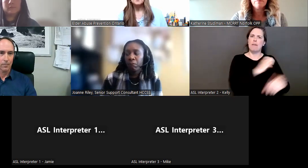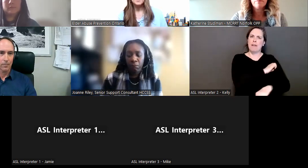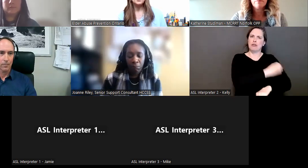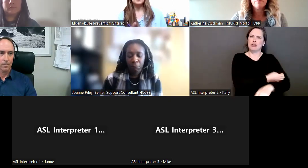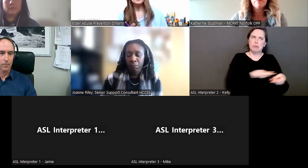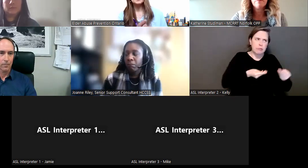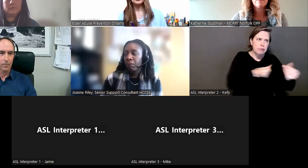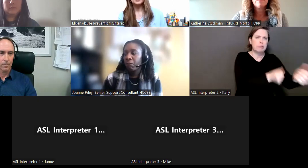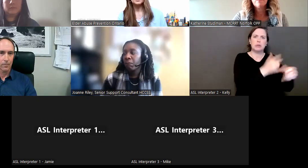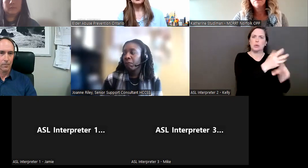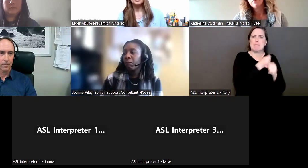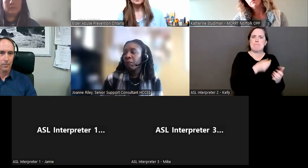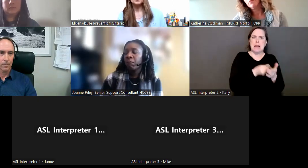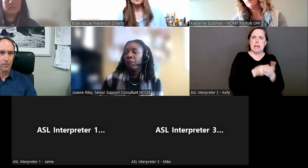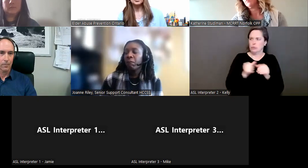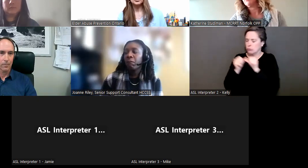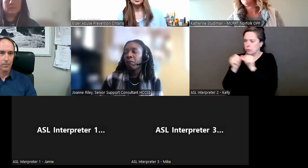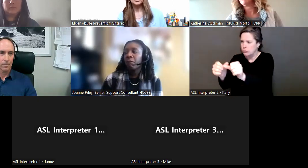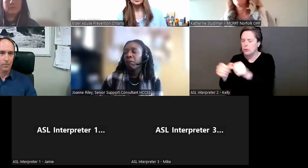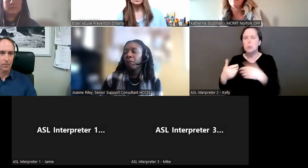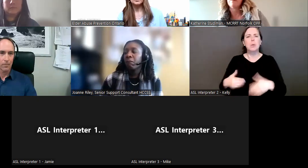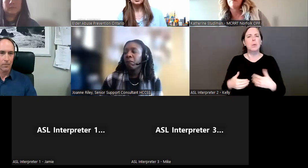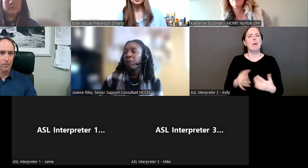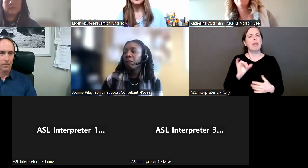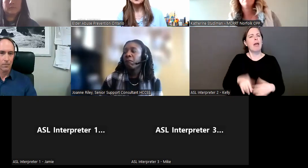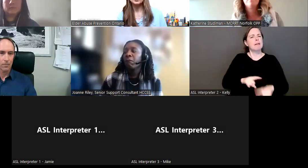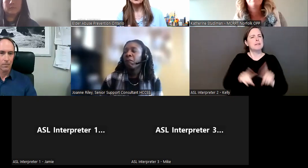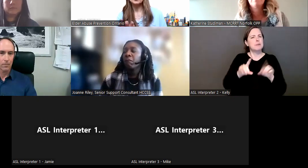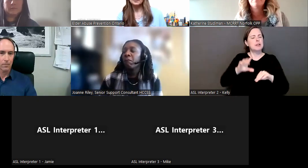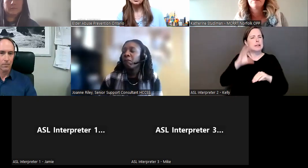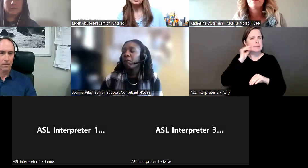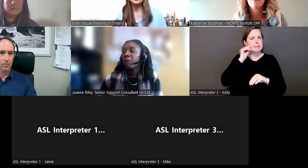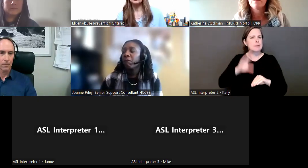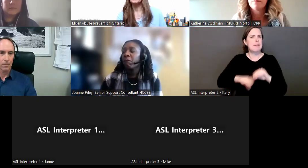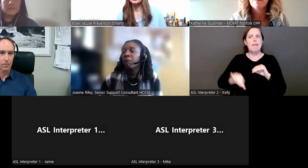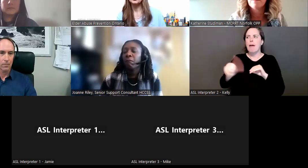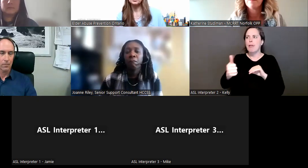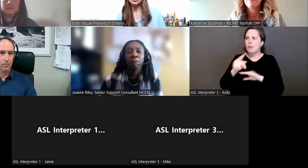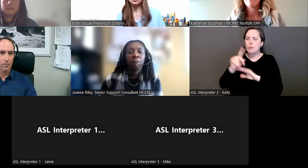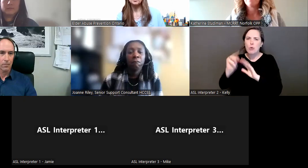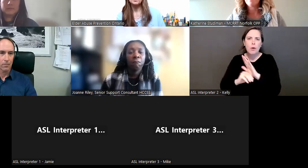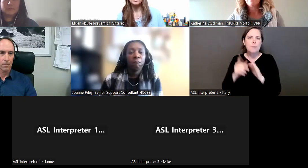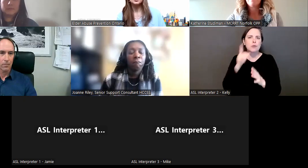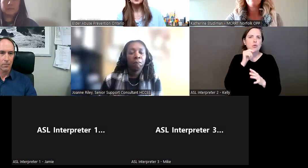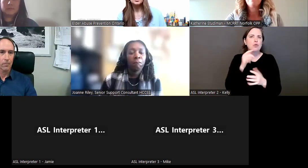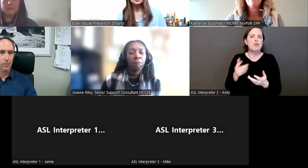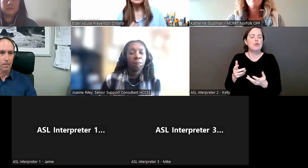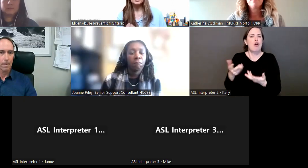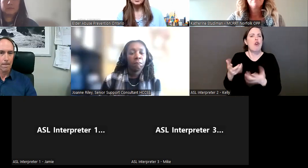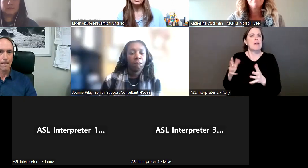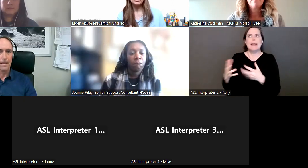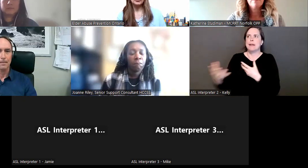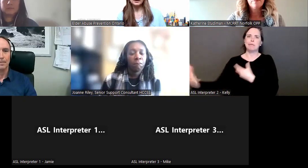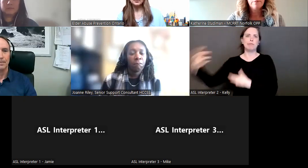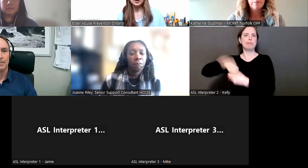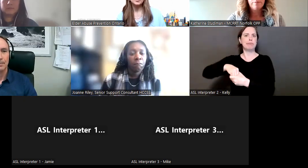and how that might be different than from the programs where it's already integrated with the OPP. Do you